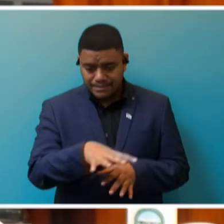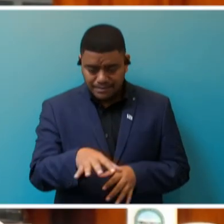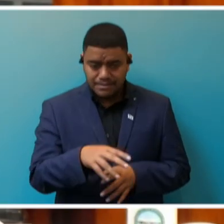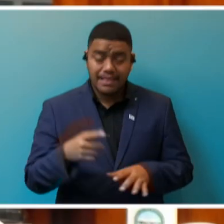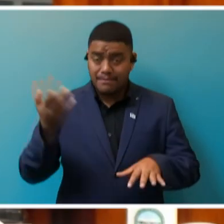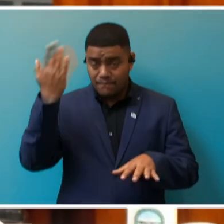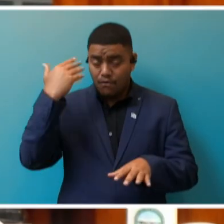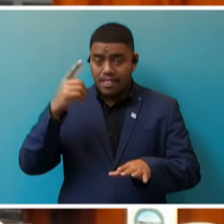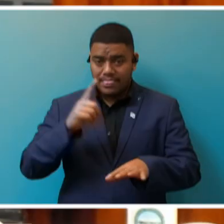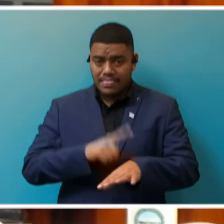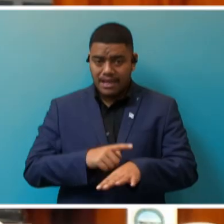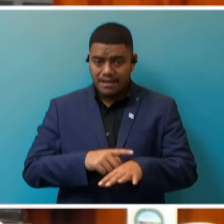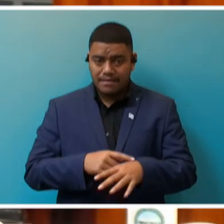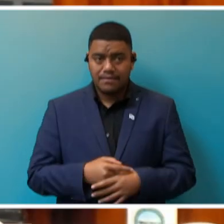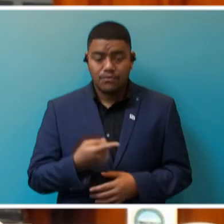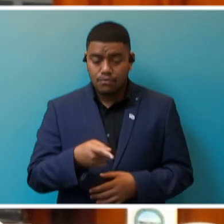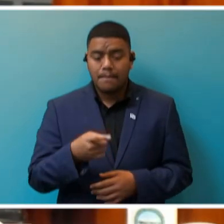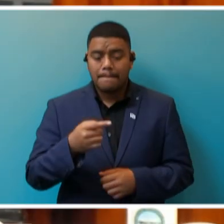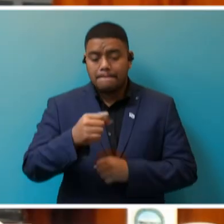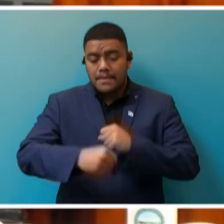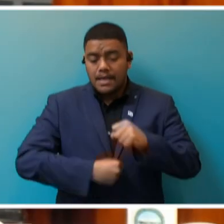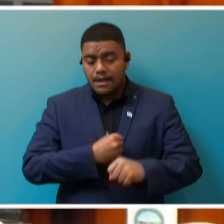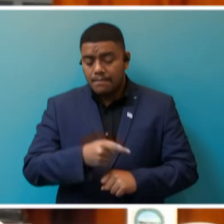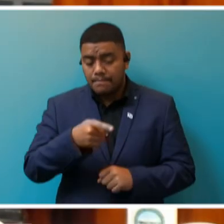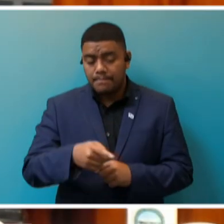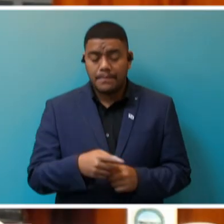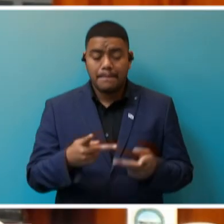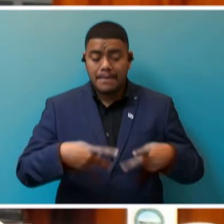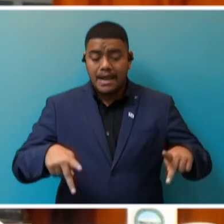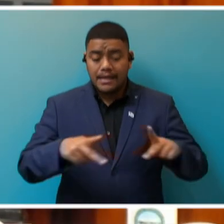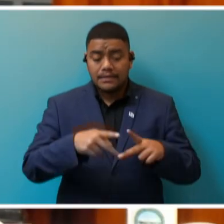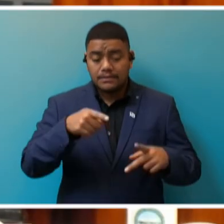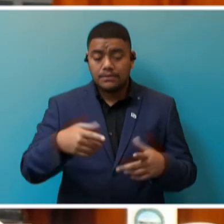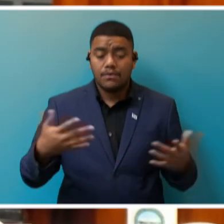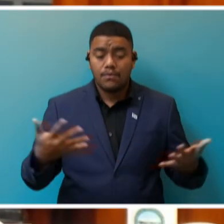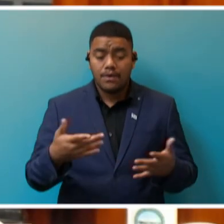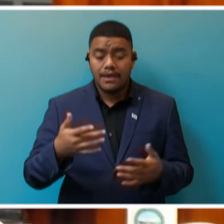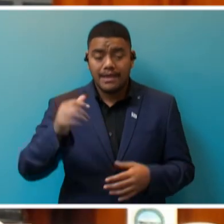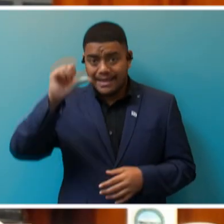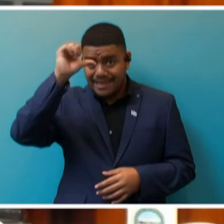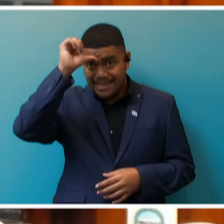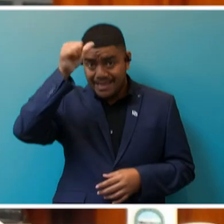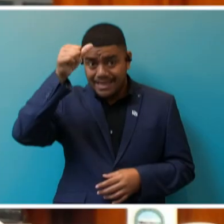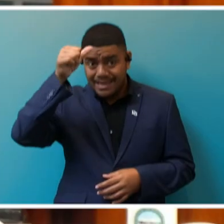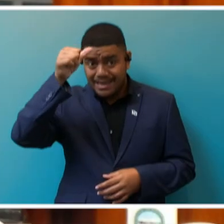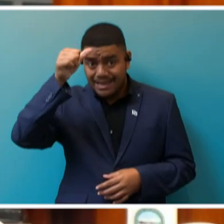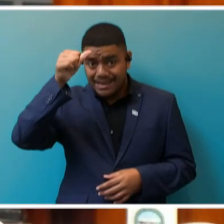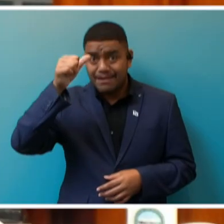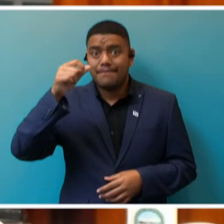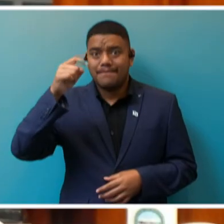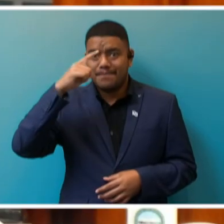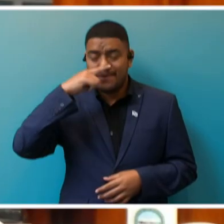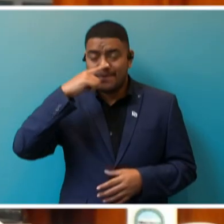time to be the place where Indian immigrants who came